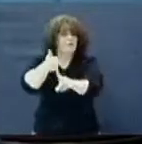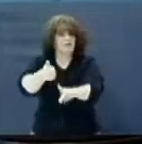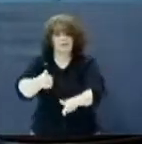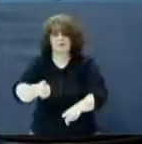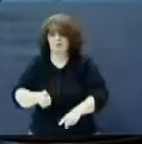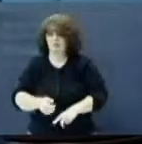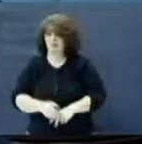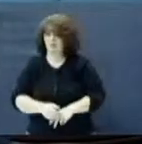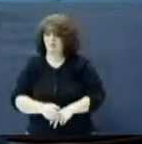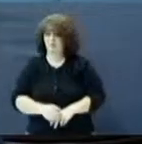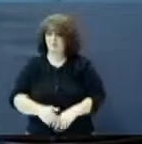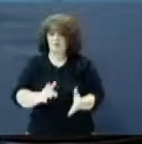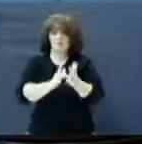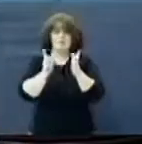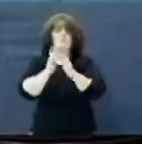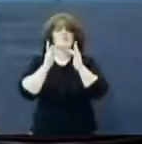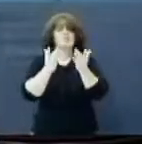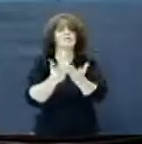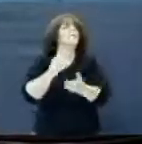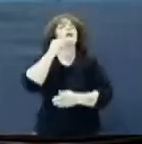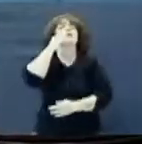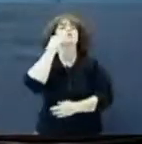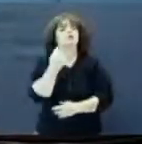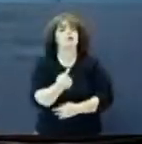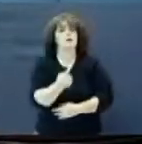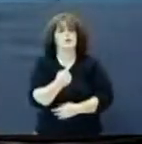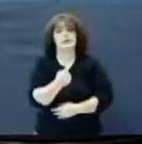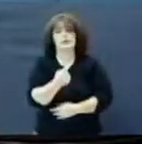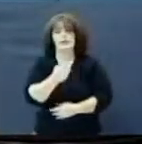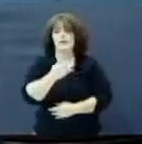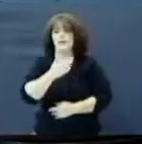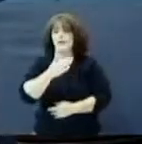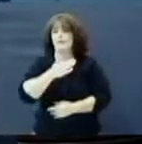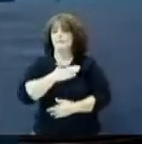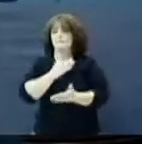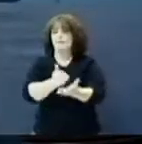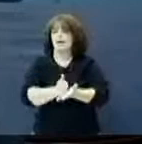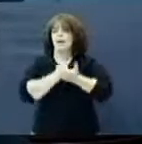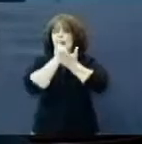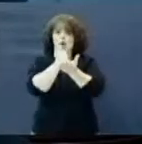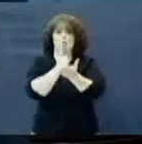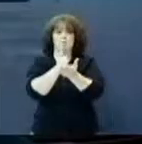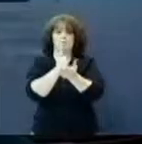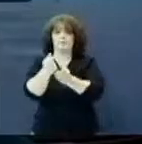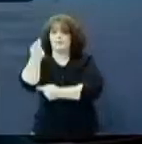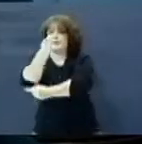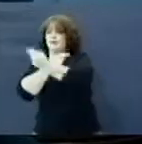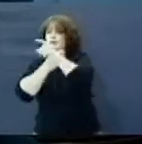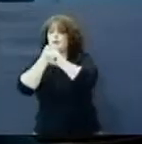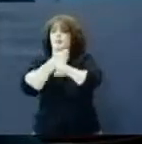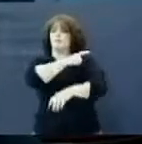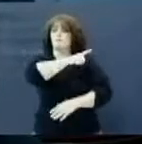I'm glad the Bible says, my help cometh from the Lord.